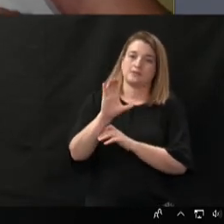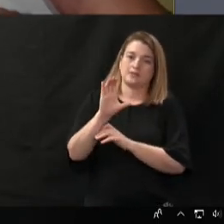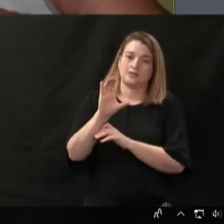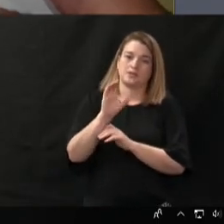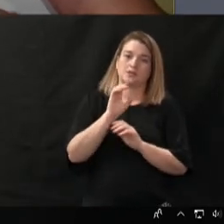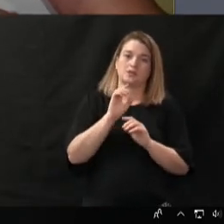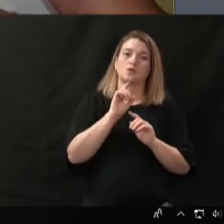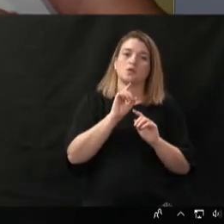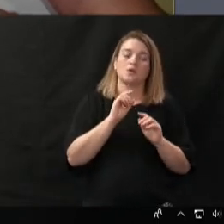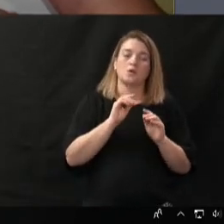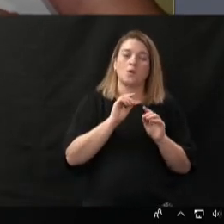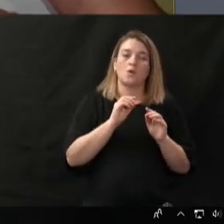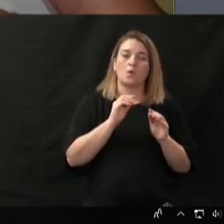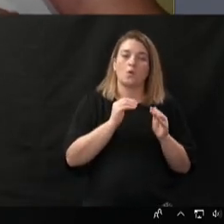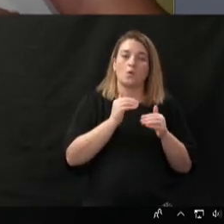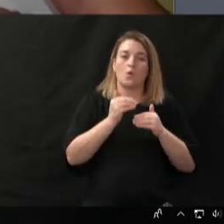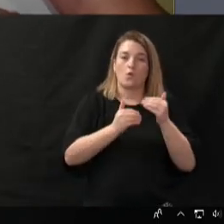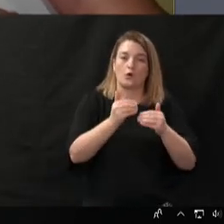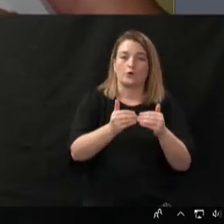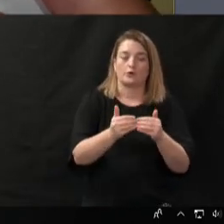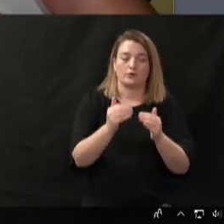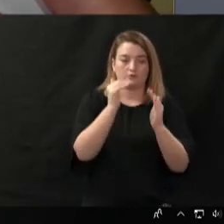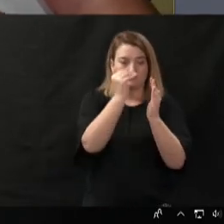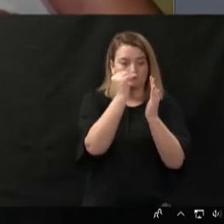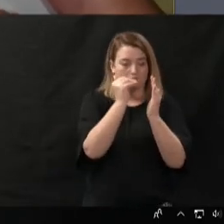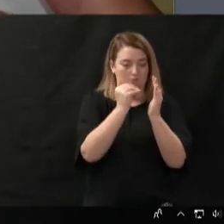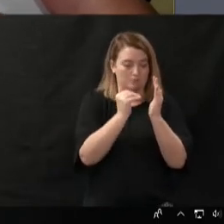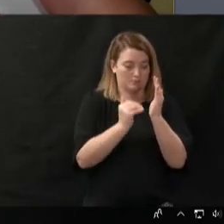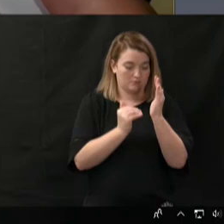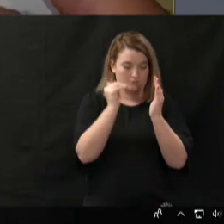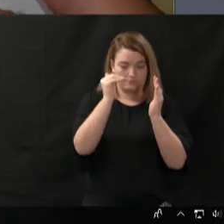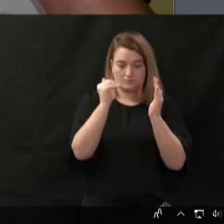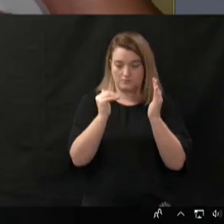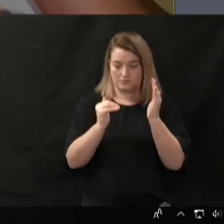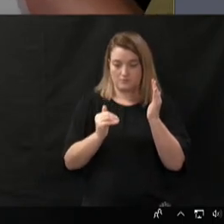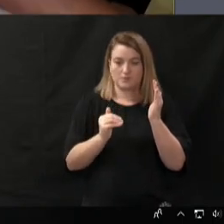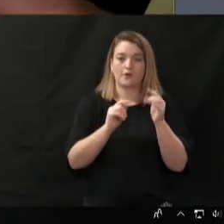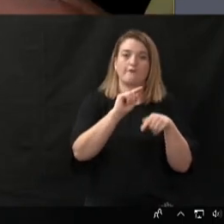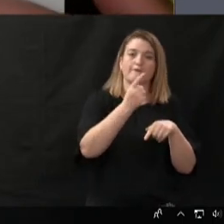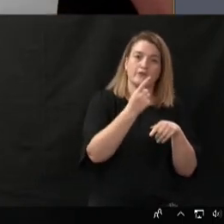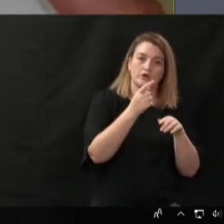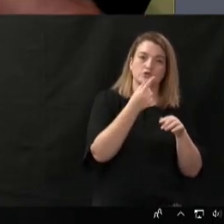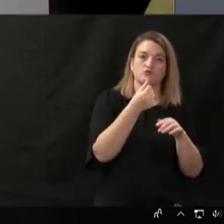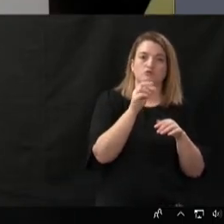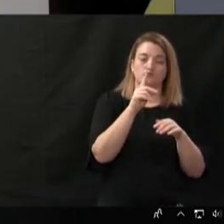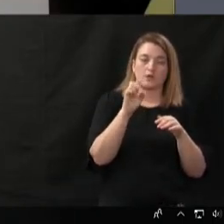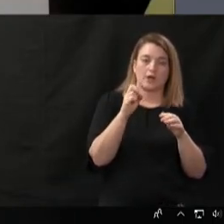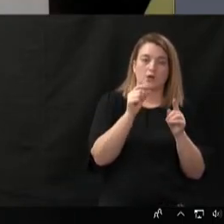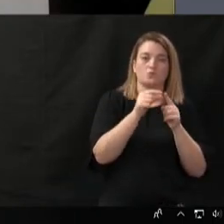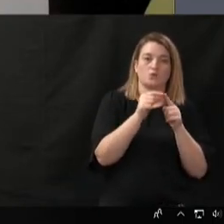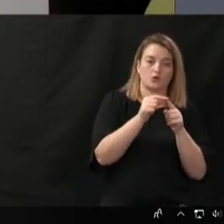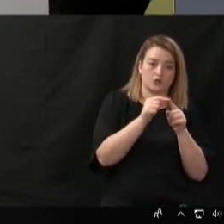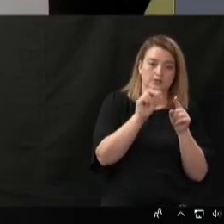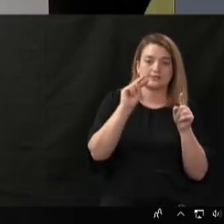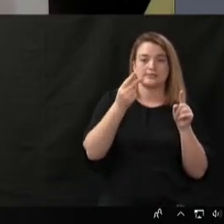say, okay, I think these are the first grade words we're going to work on and the second grade words, etc.